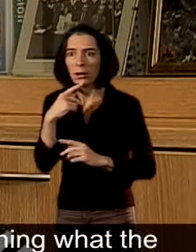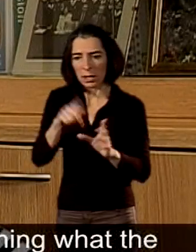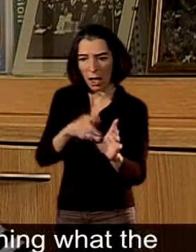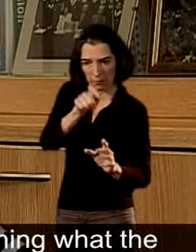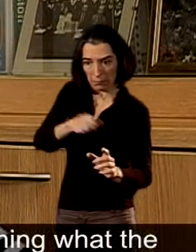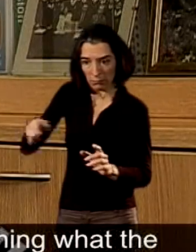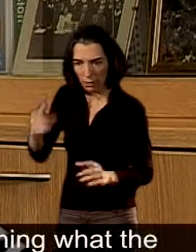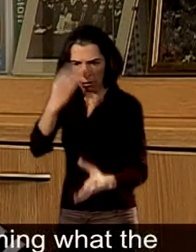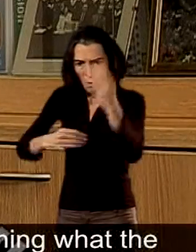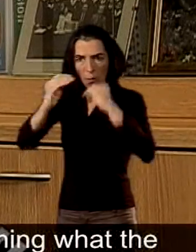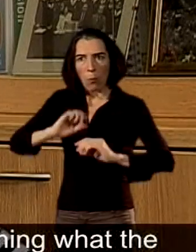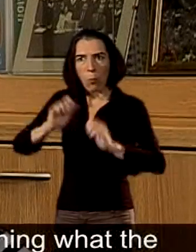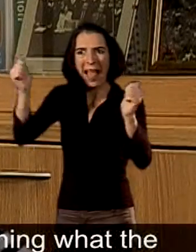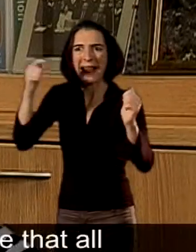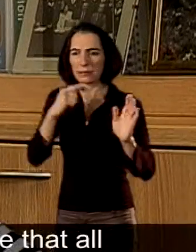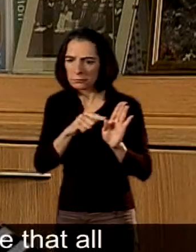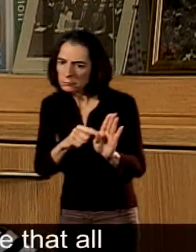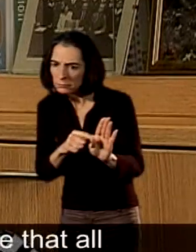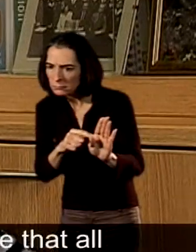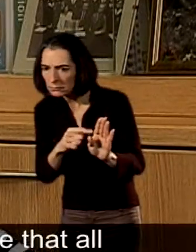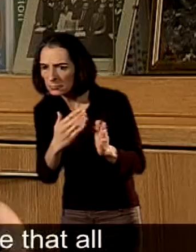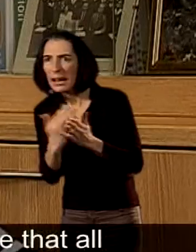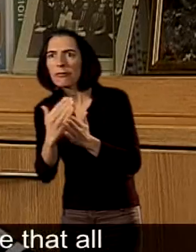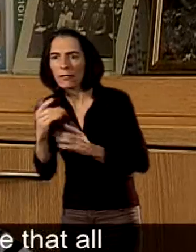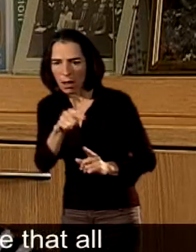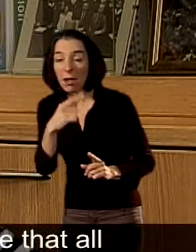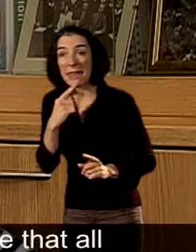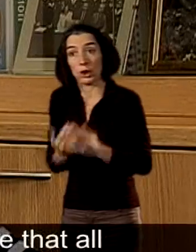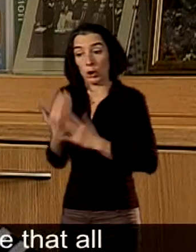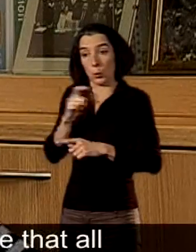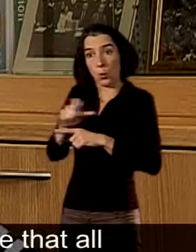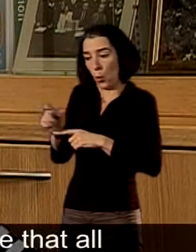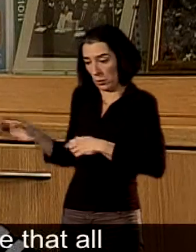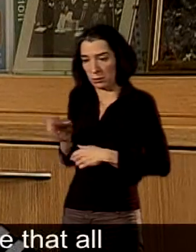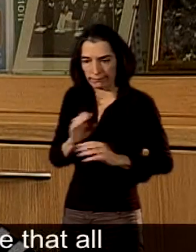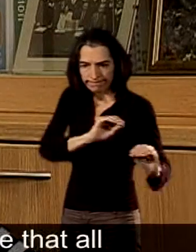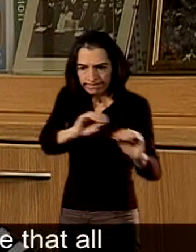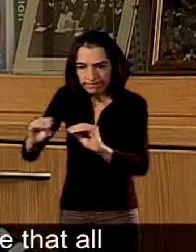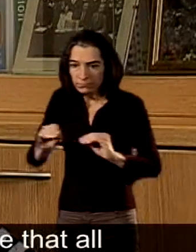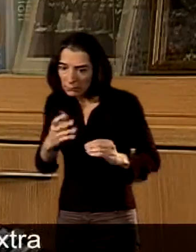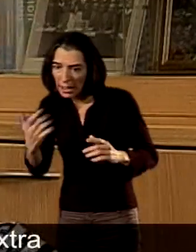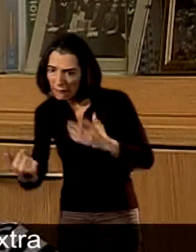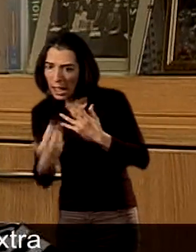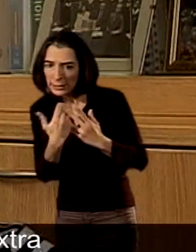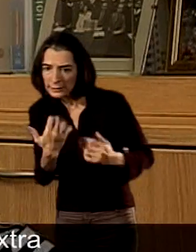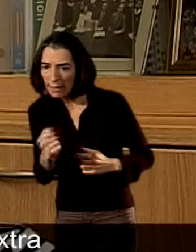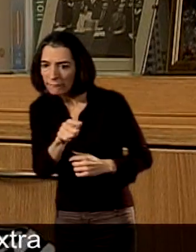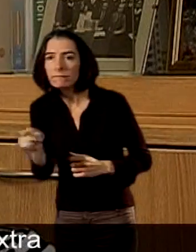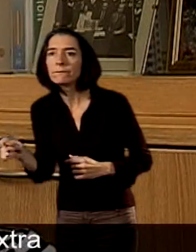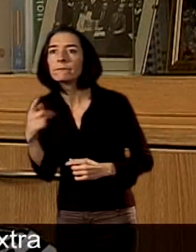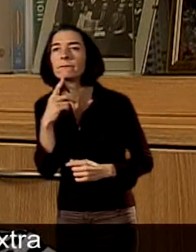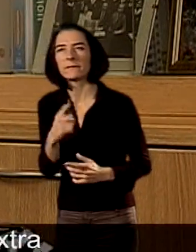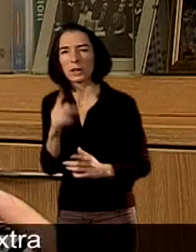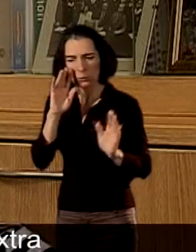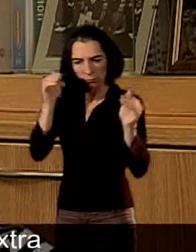what the young people are getting there. So as a new course comes in, can we make sure that all young people have got access to that? Actually looking at